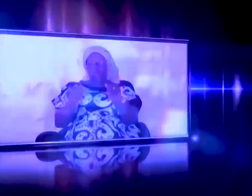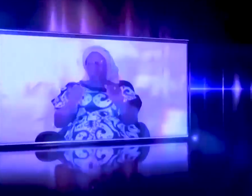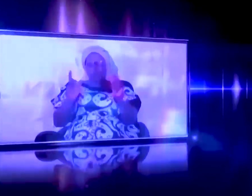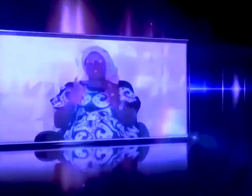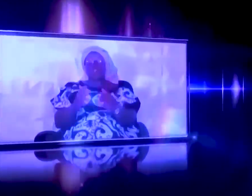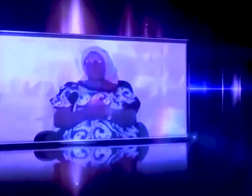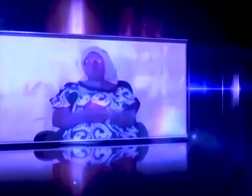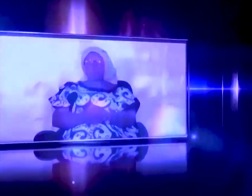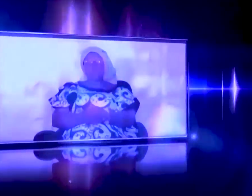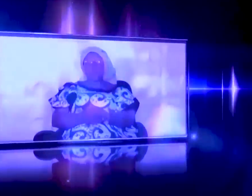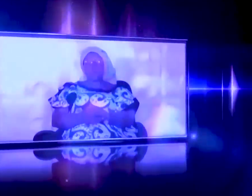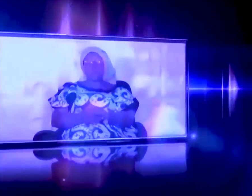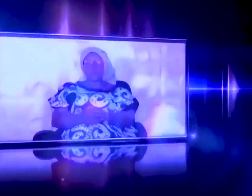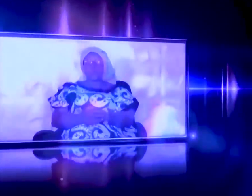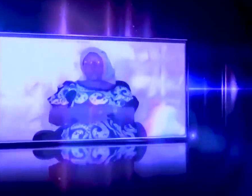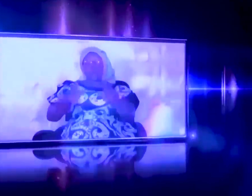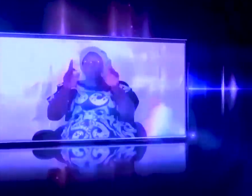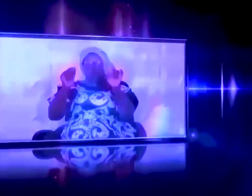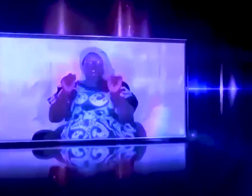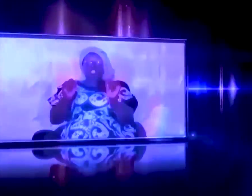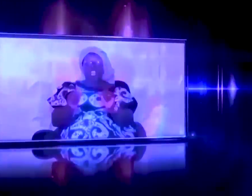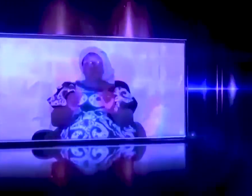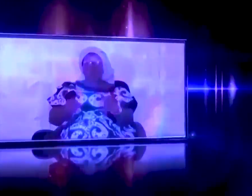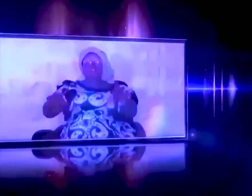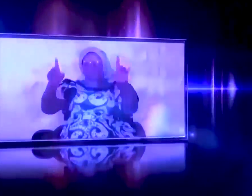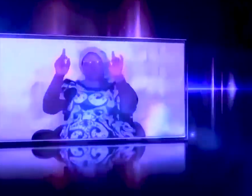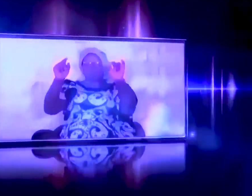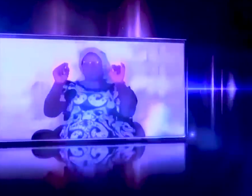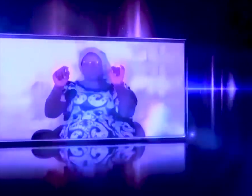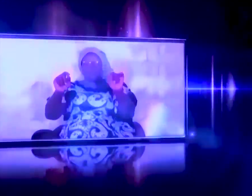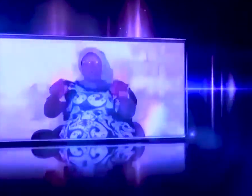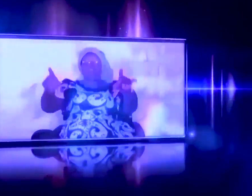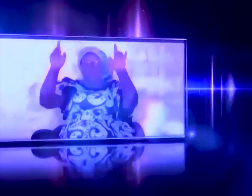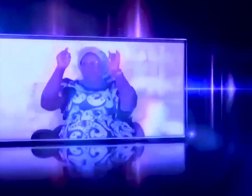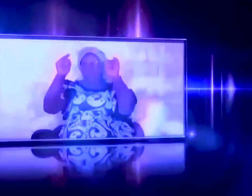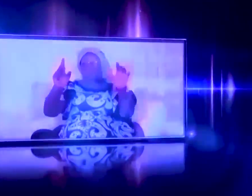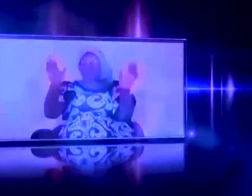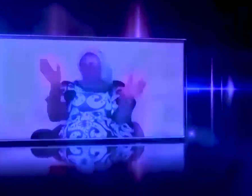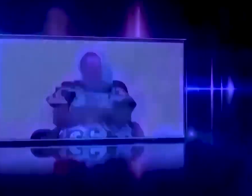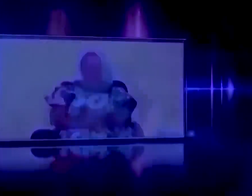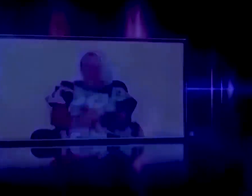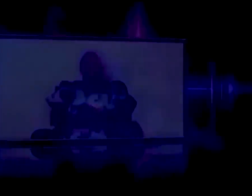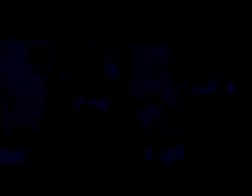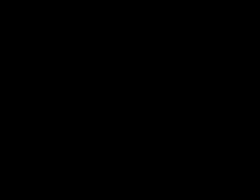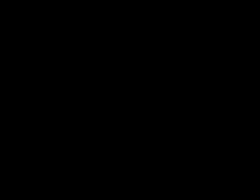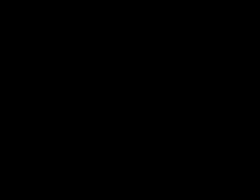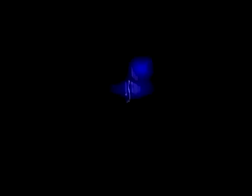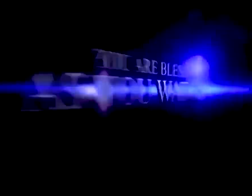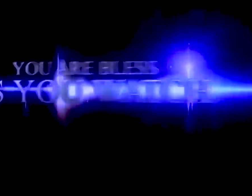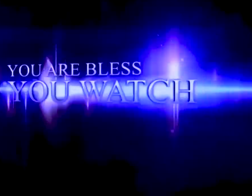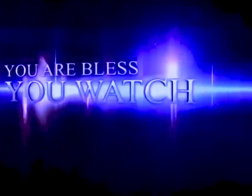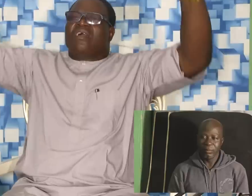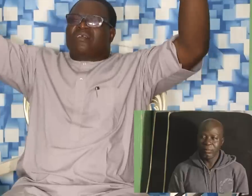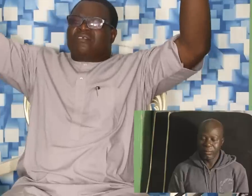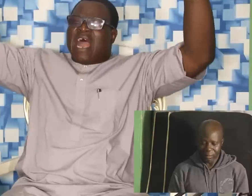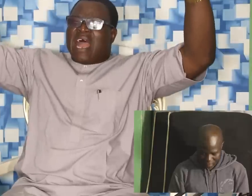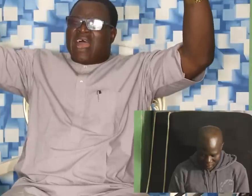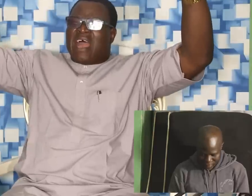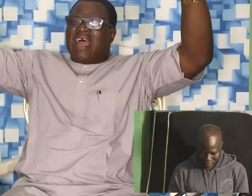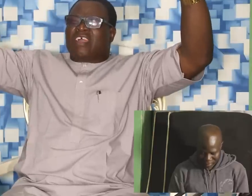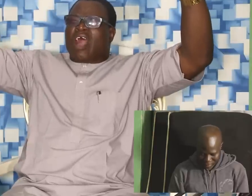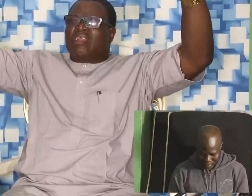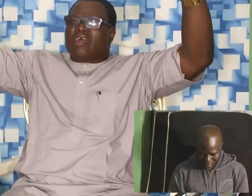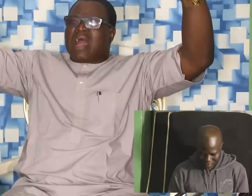fun gbogbo eda to wo mi to de ngbo mi lowo lowo loruko jesu olorun odubuku o ya ko buku fun o amen